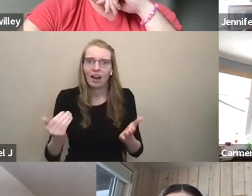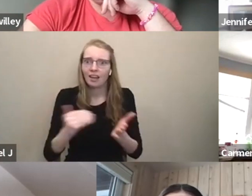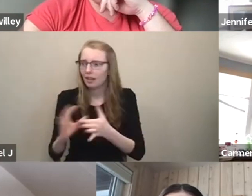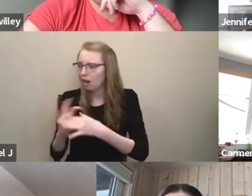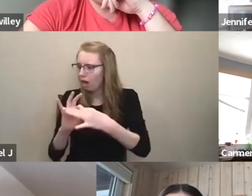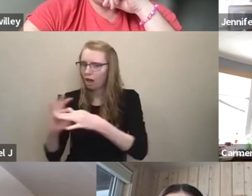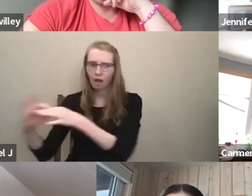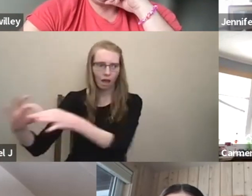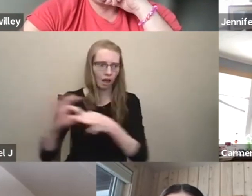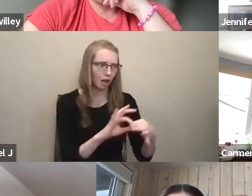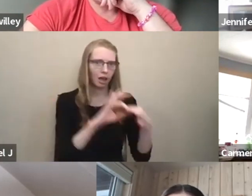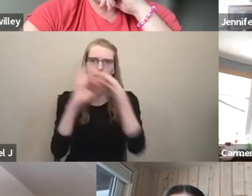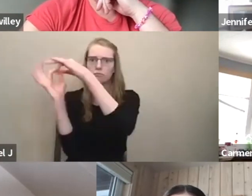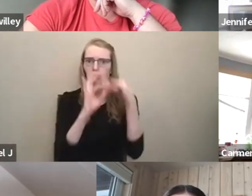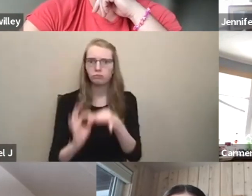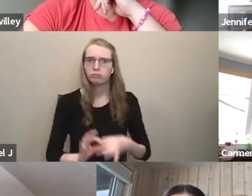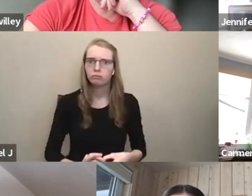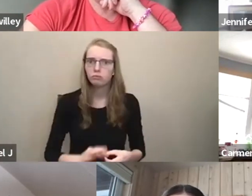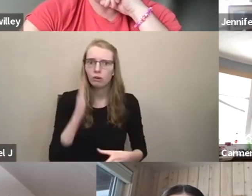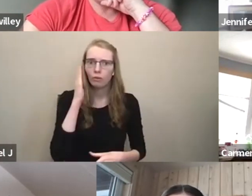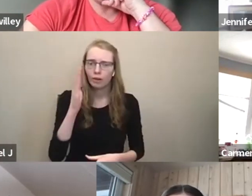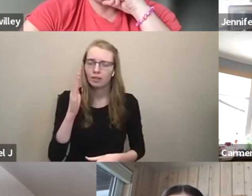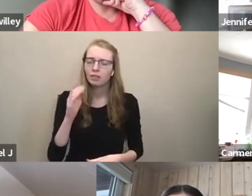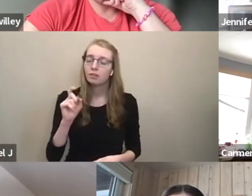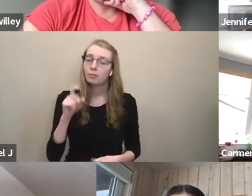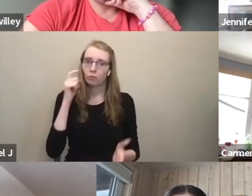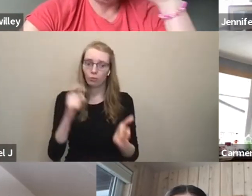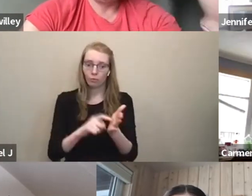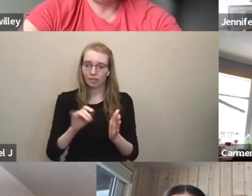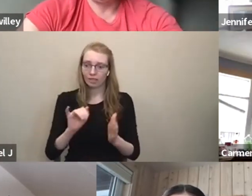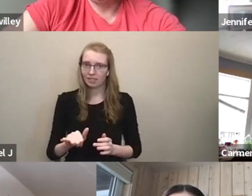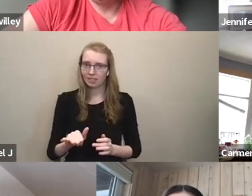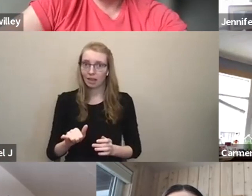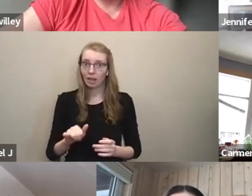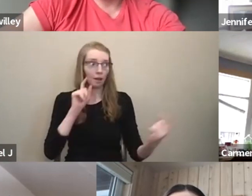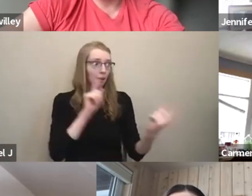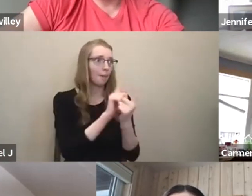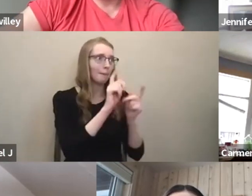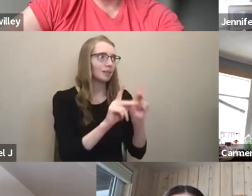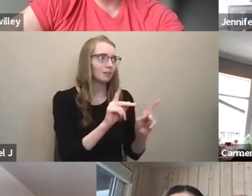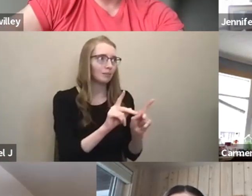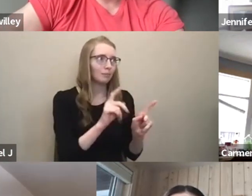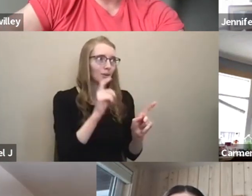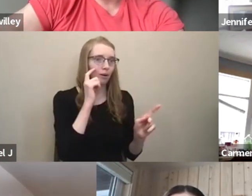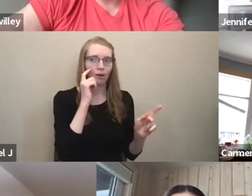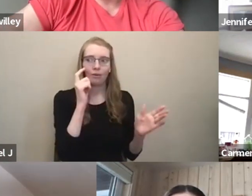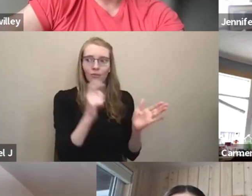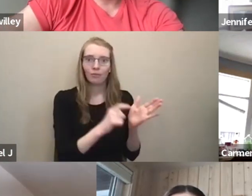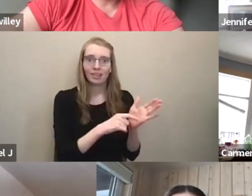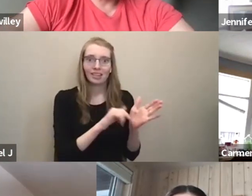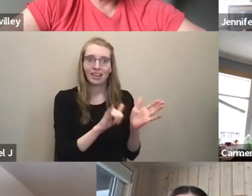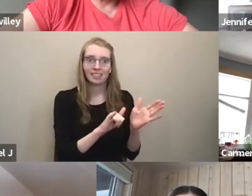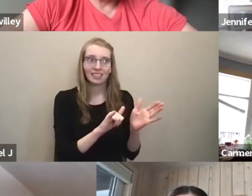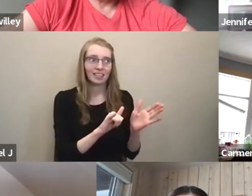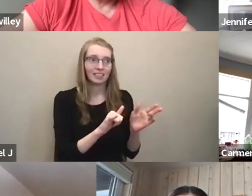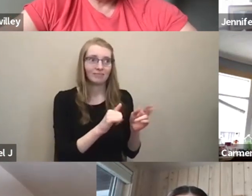and treat them with the knowledge that they are long-term relationships. They're never transactional and they're never